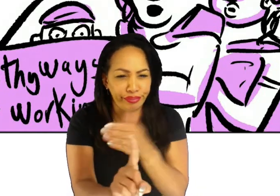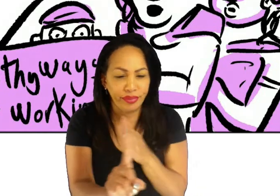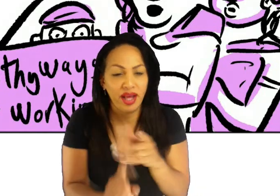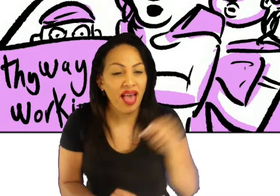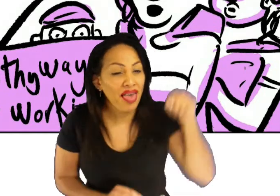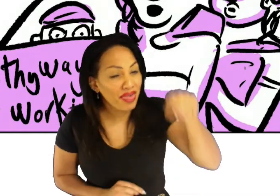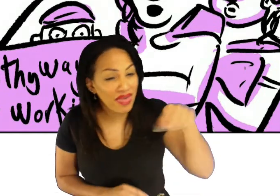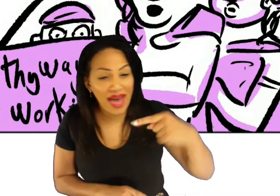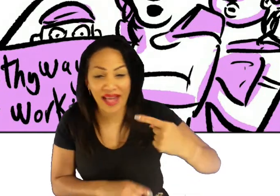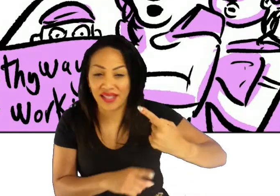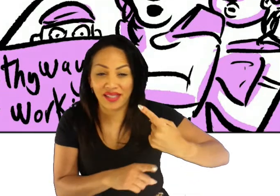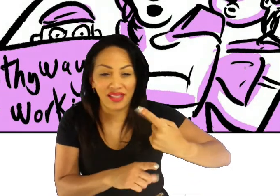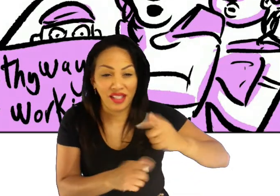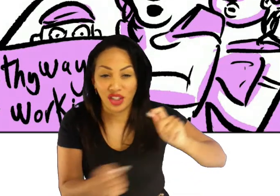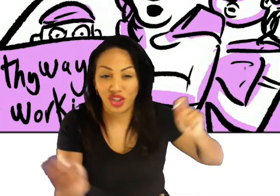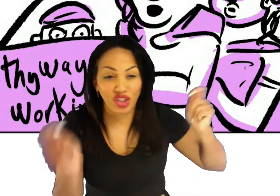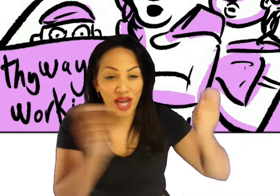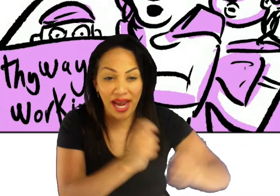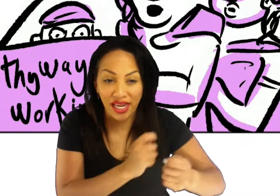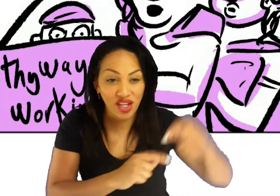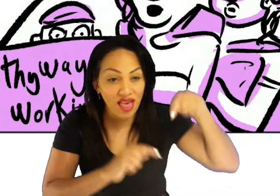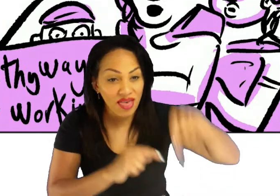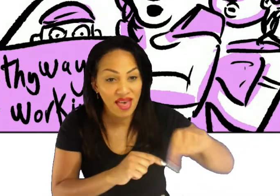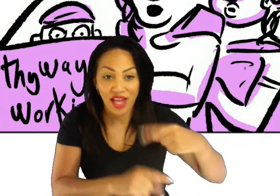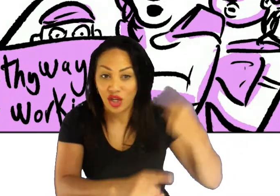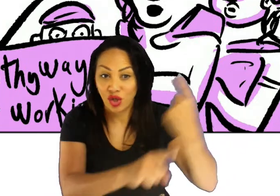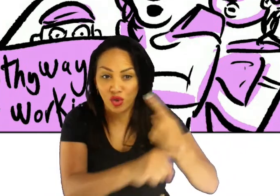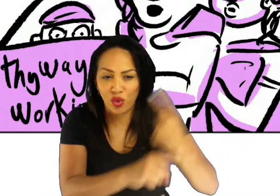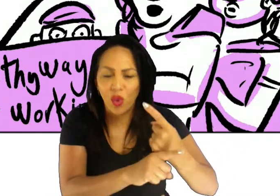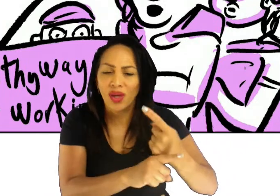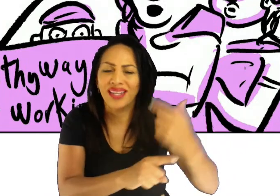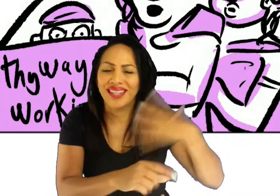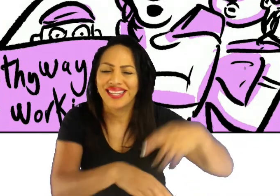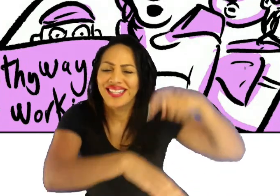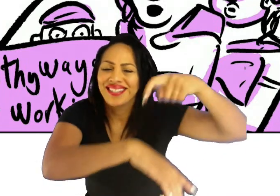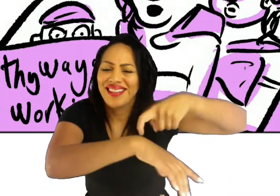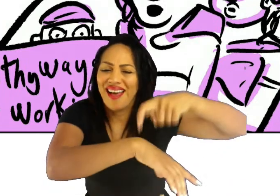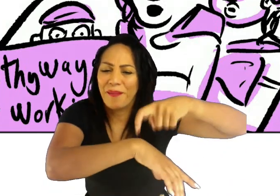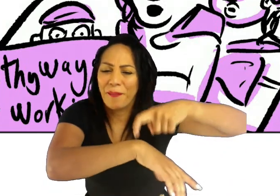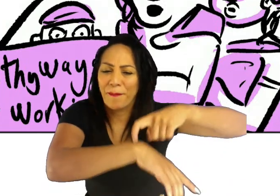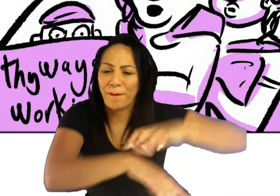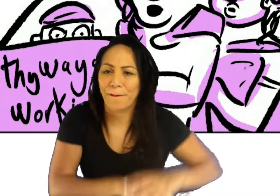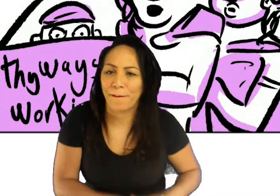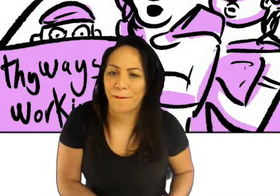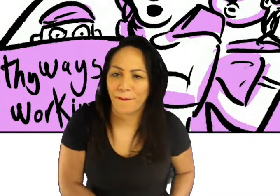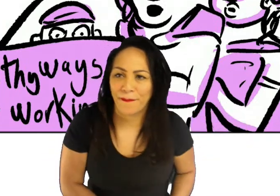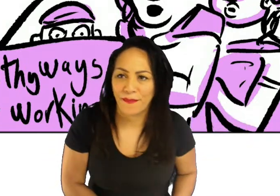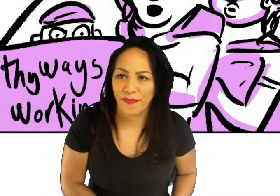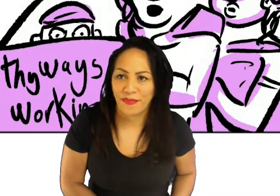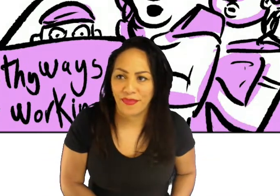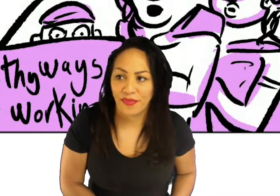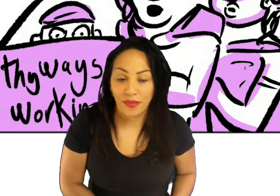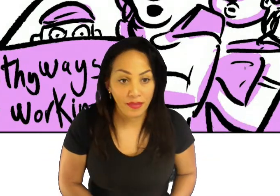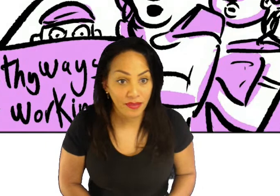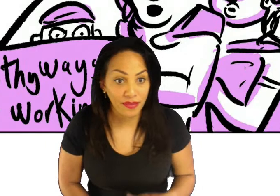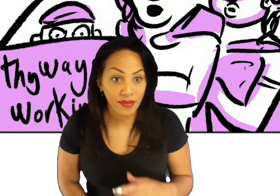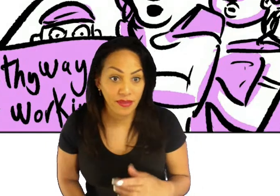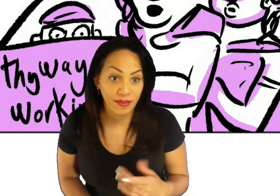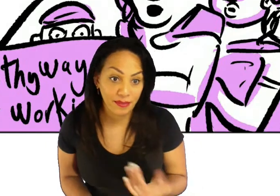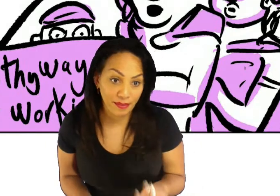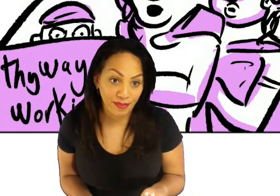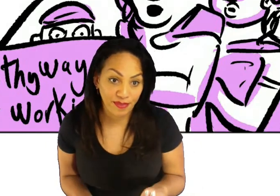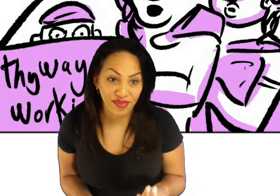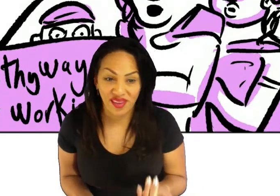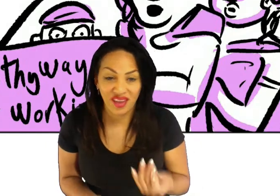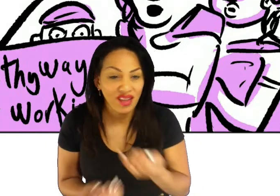There's a lot of reasons why we're here. The way that our work is funded, the policies that are